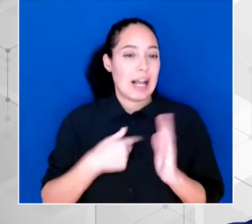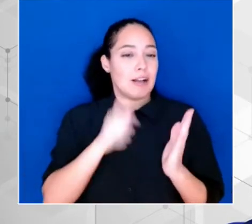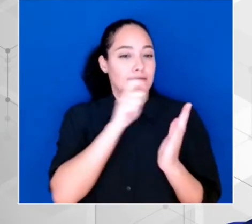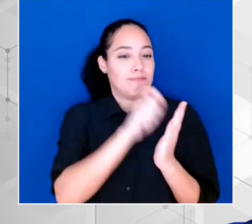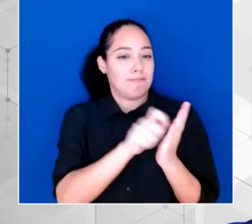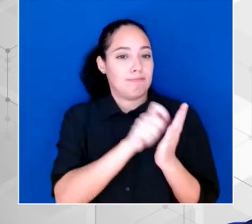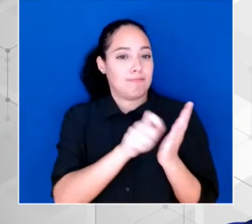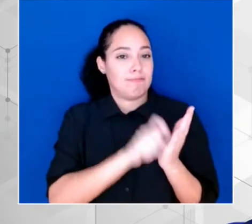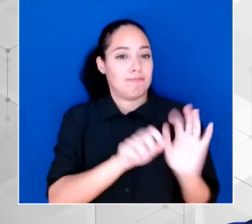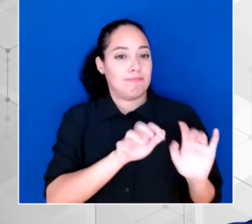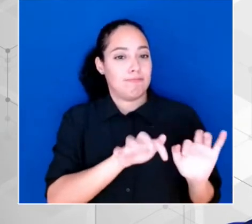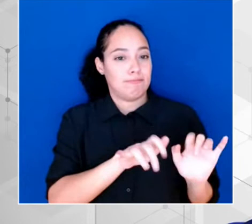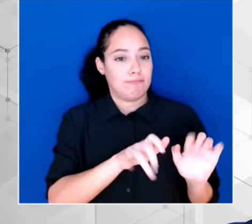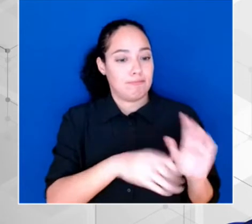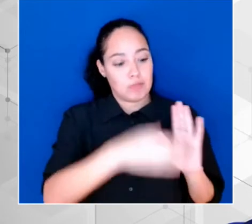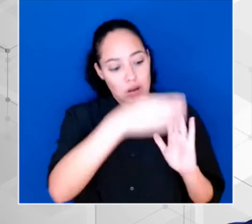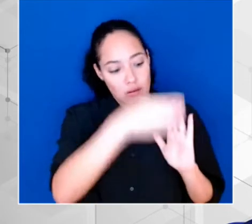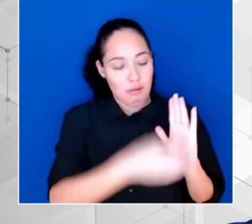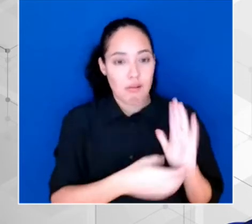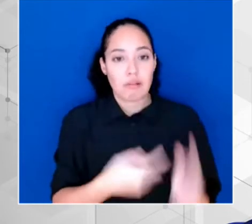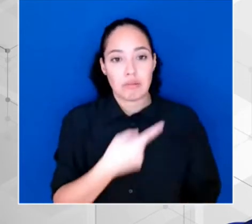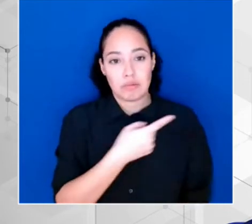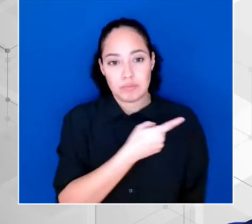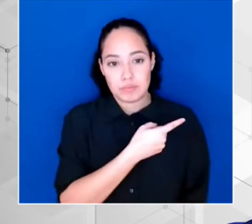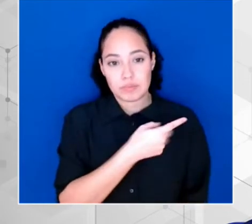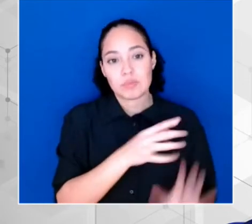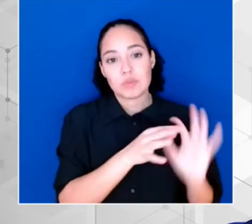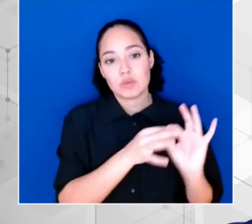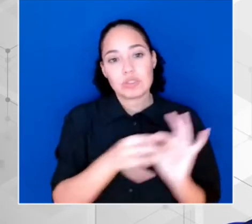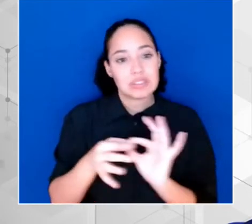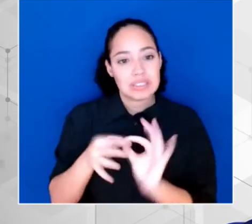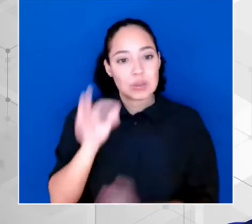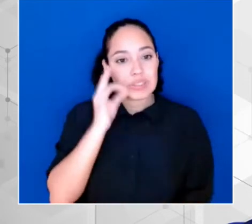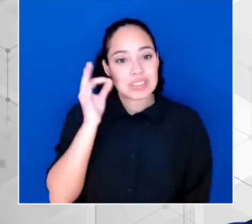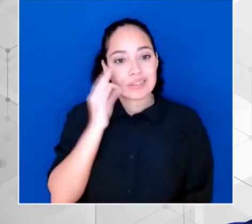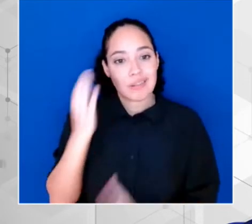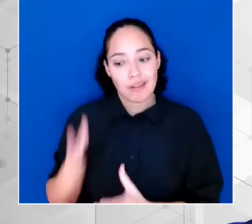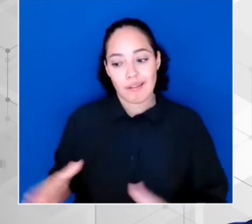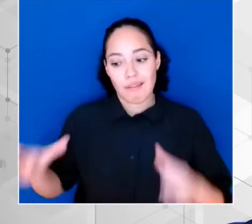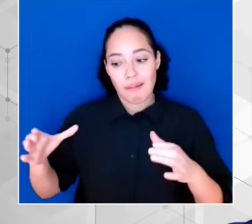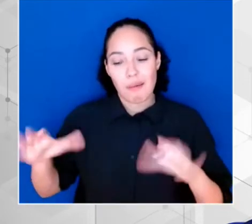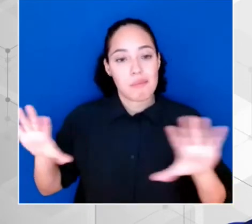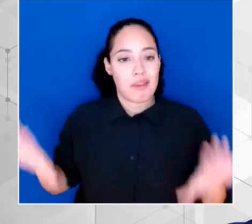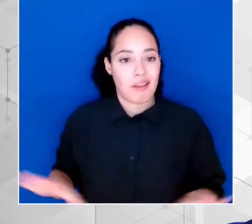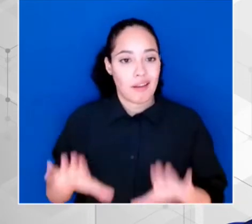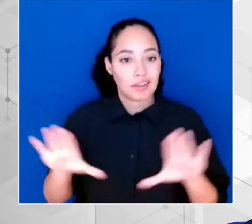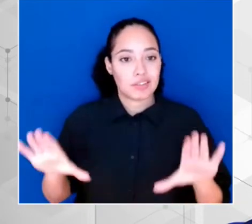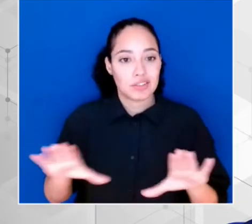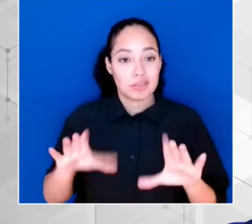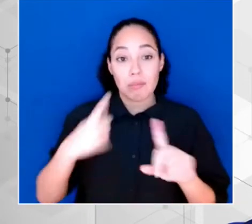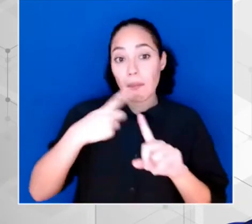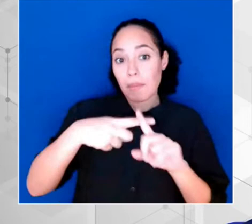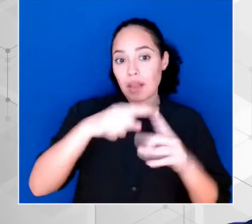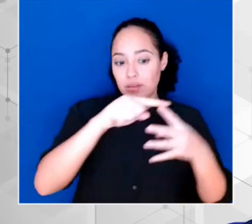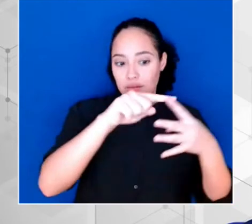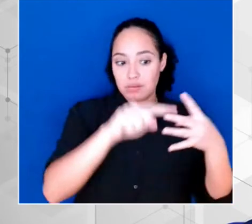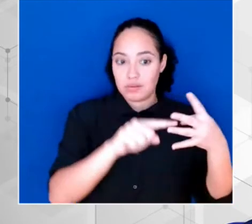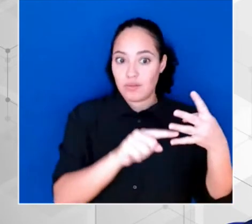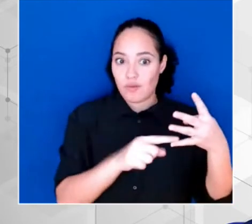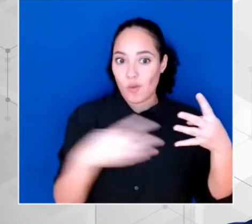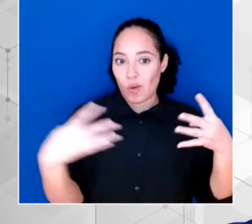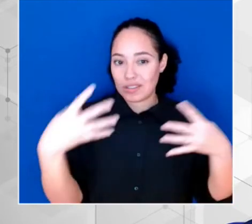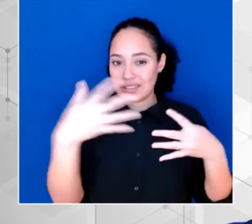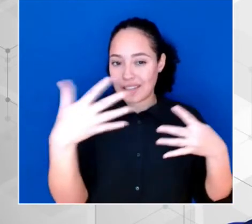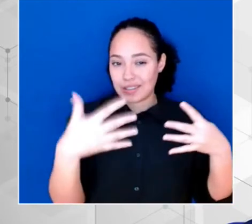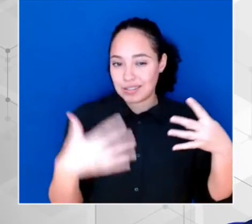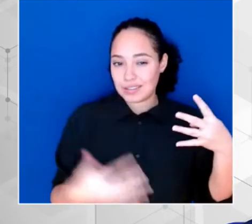those 4 tests, unit tests, P11Y, Axe, and Lighthouse. So you can read more in my blog.